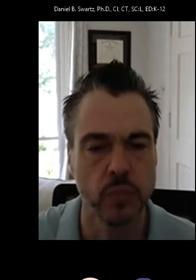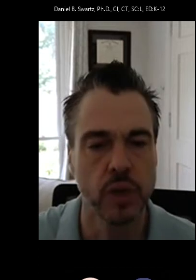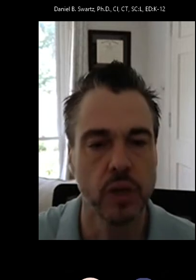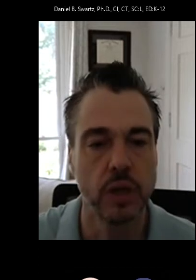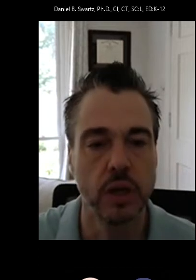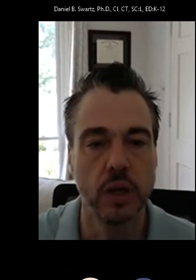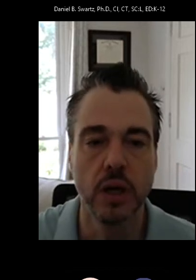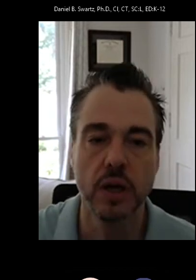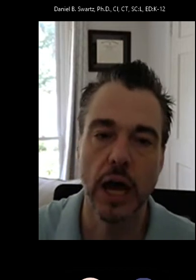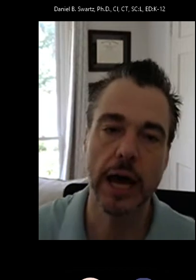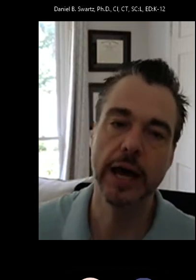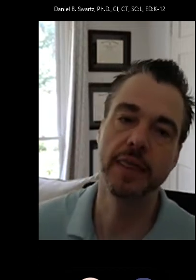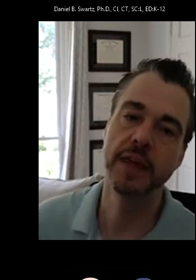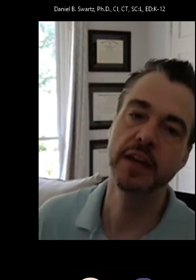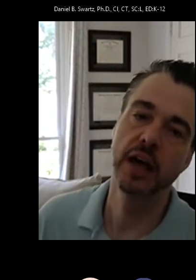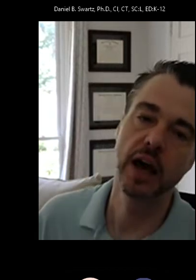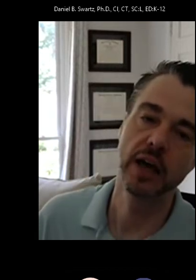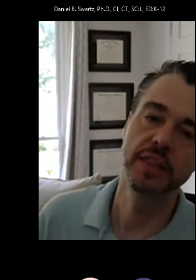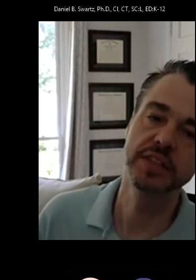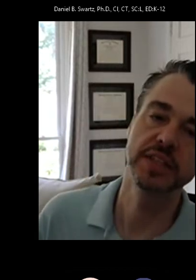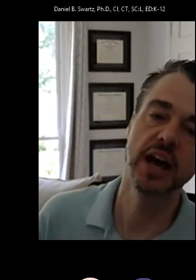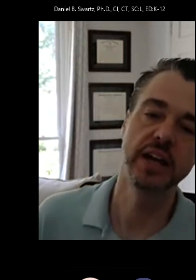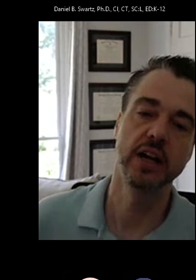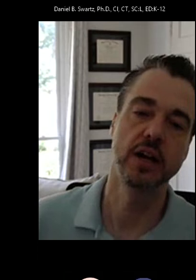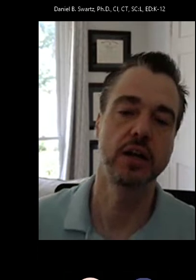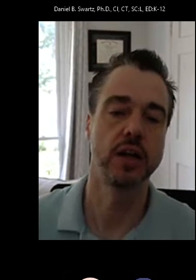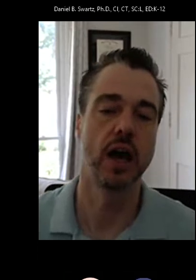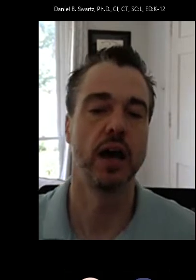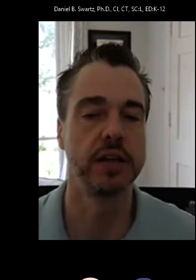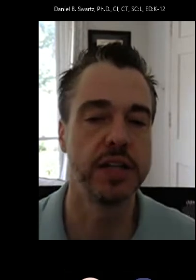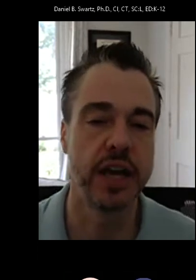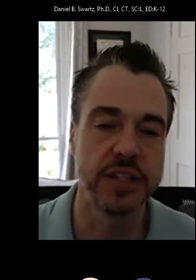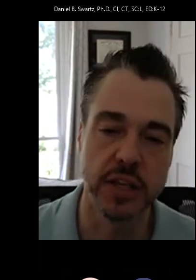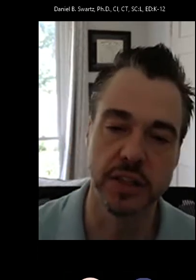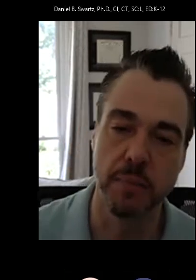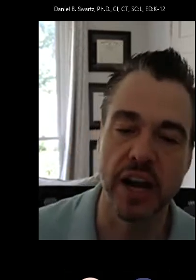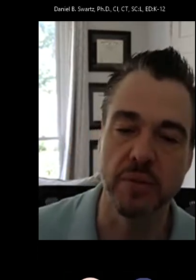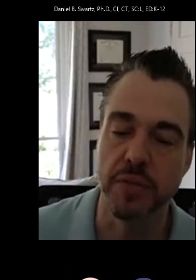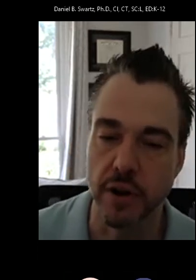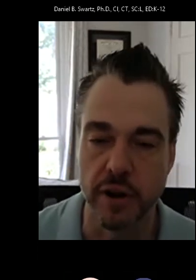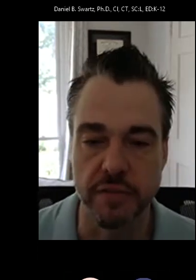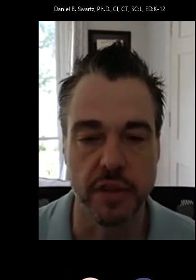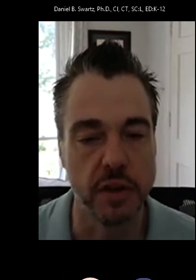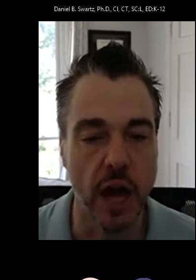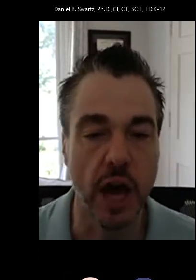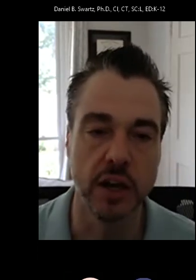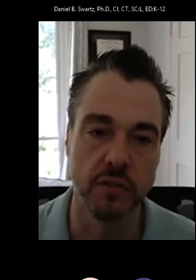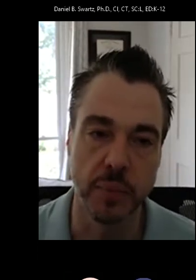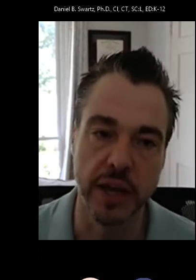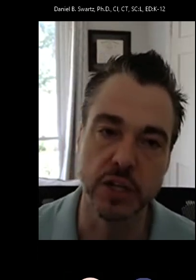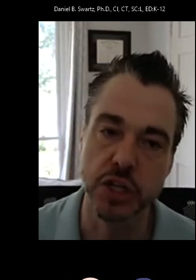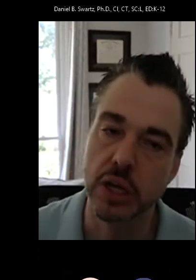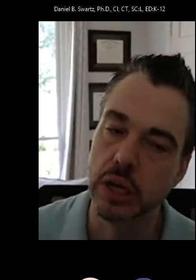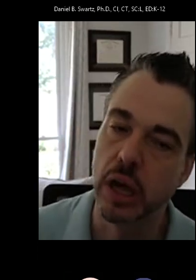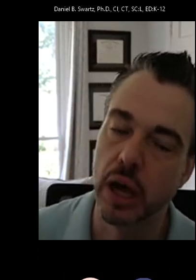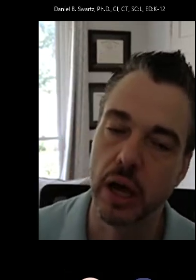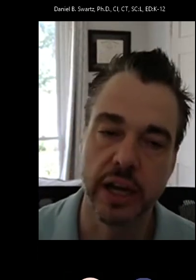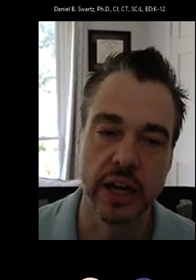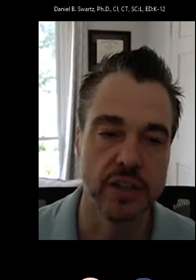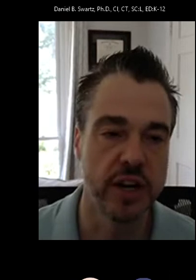hold. And then this slide here contains the bottom third of the cover